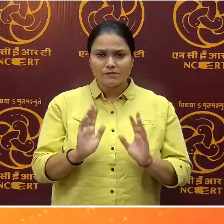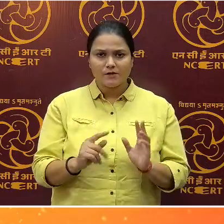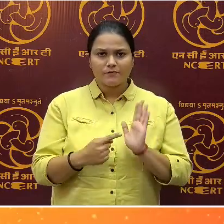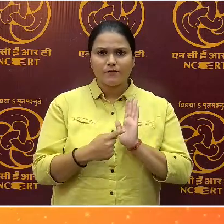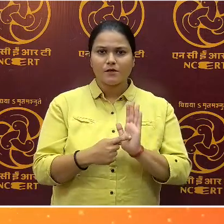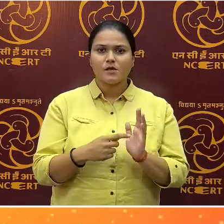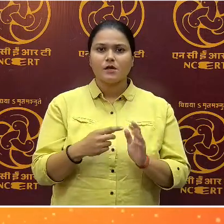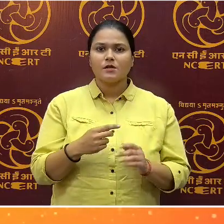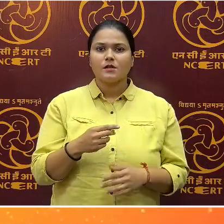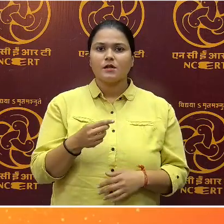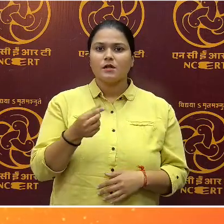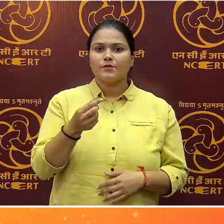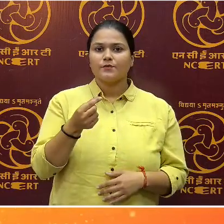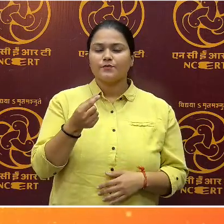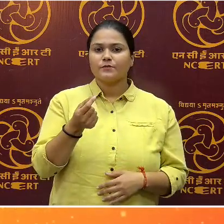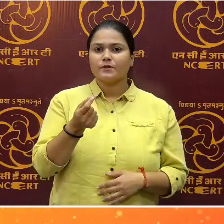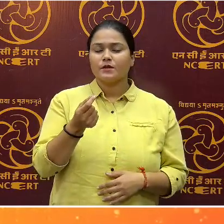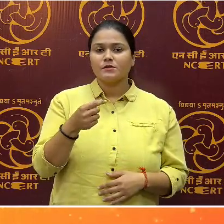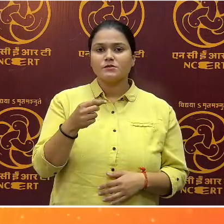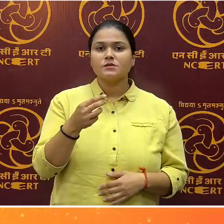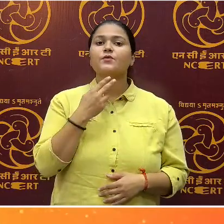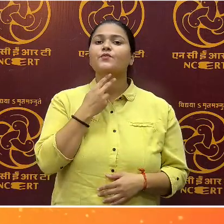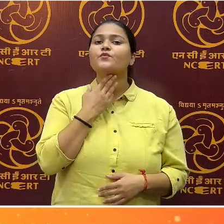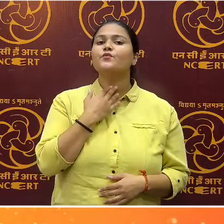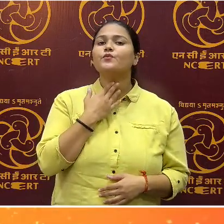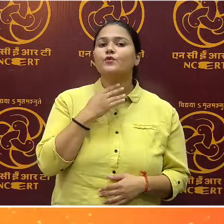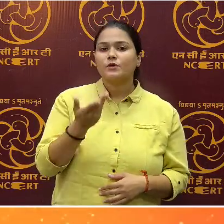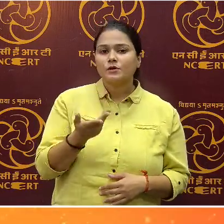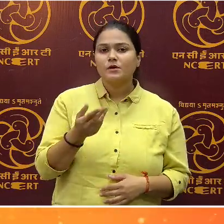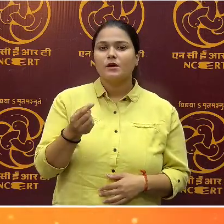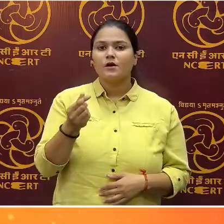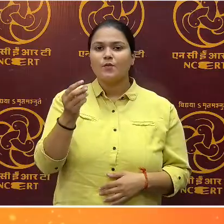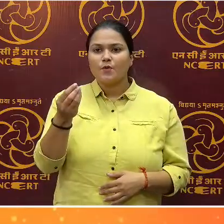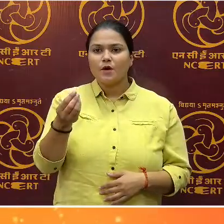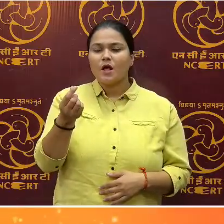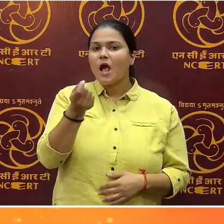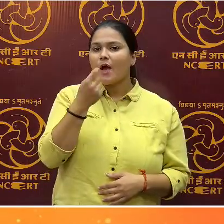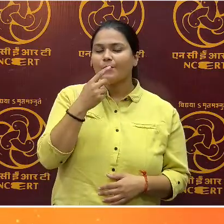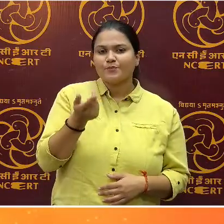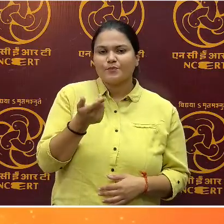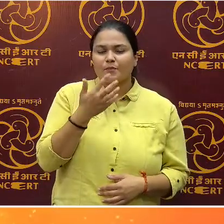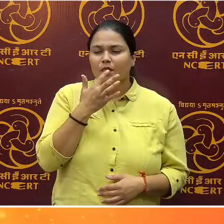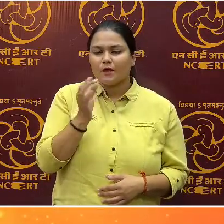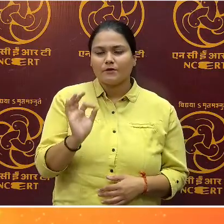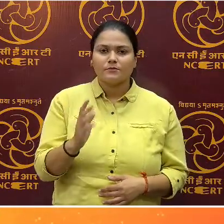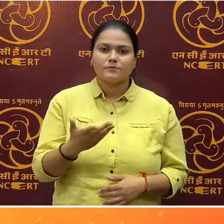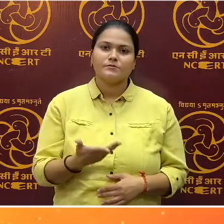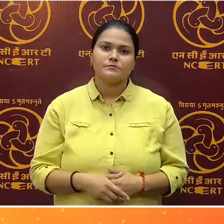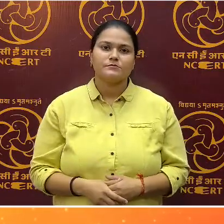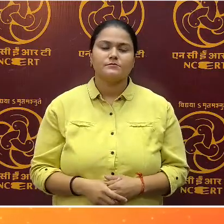is salt and this is sugar crystal, and when we add water to it,